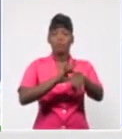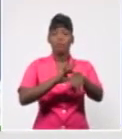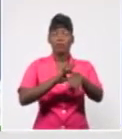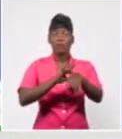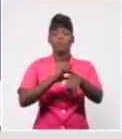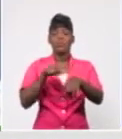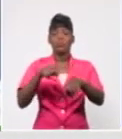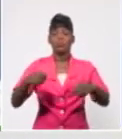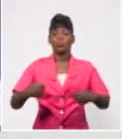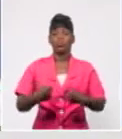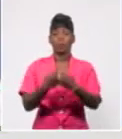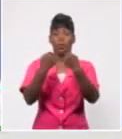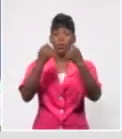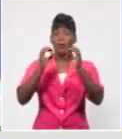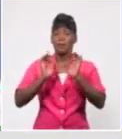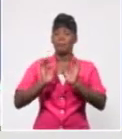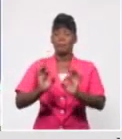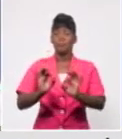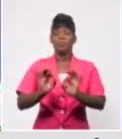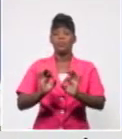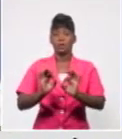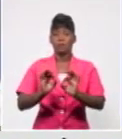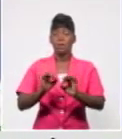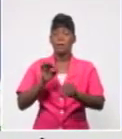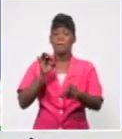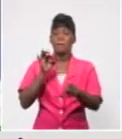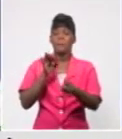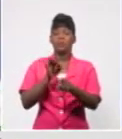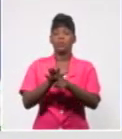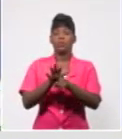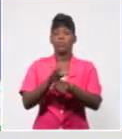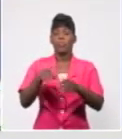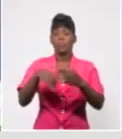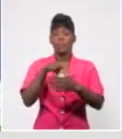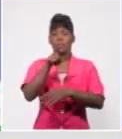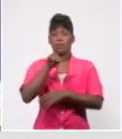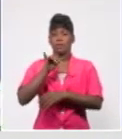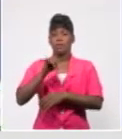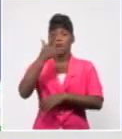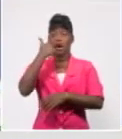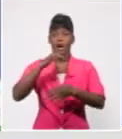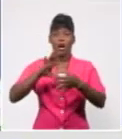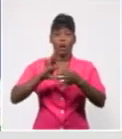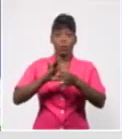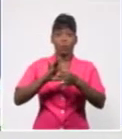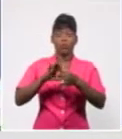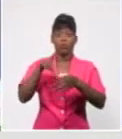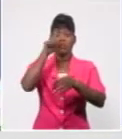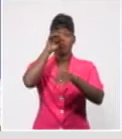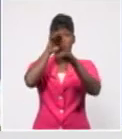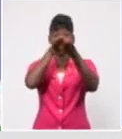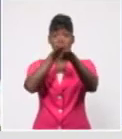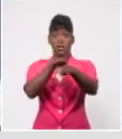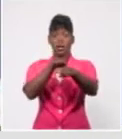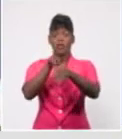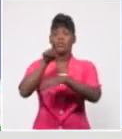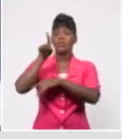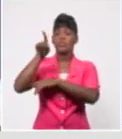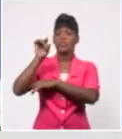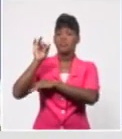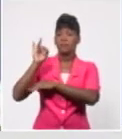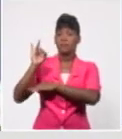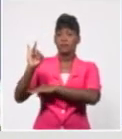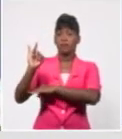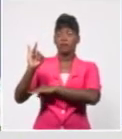picture began to worsen. On September the 1st, he developed some complications, which led to intubation